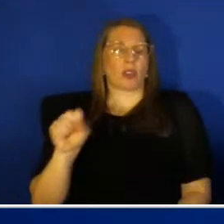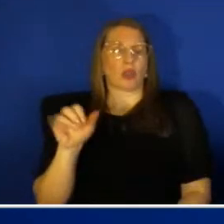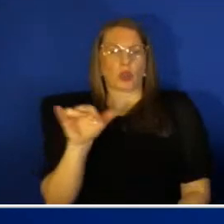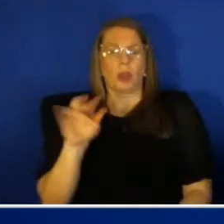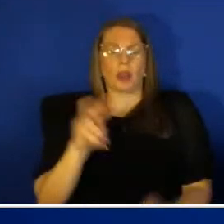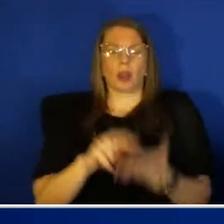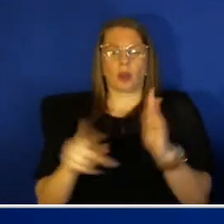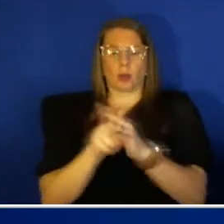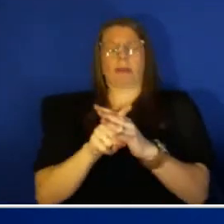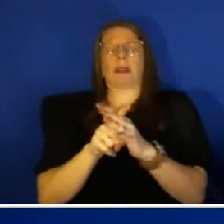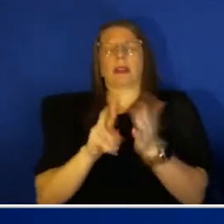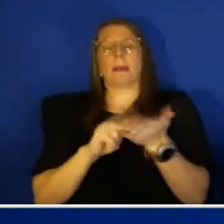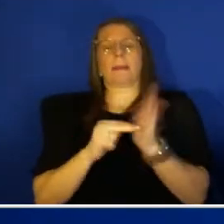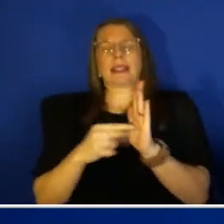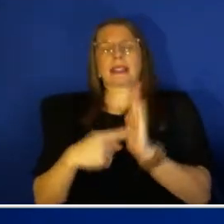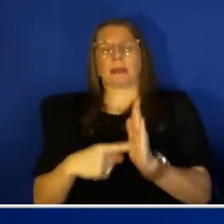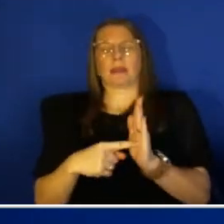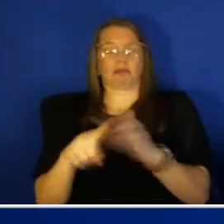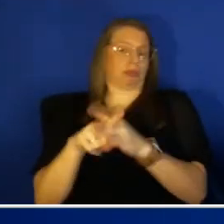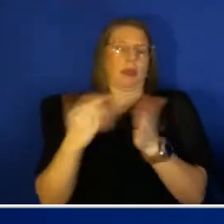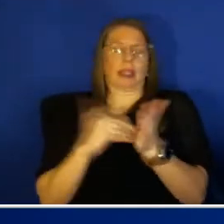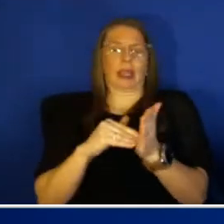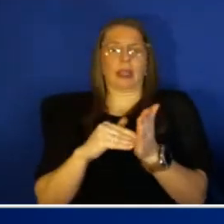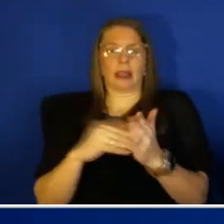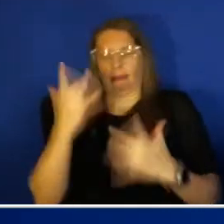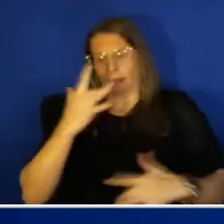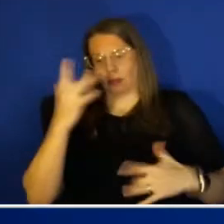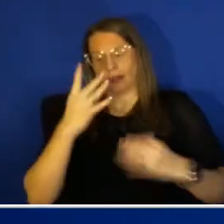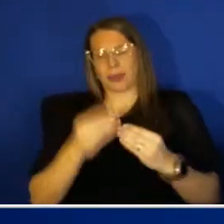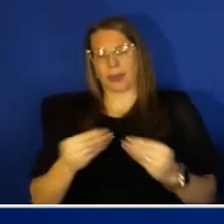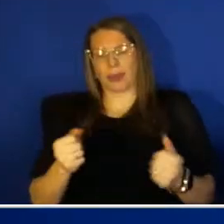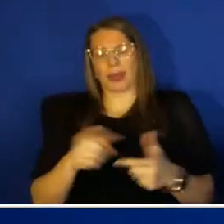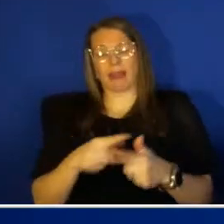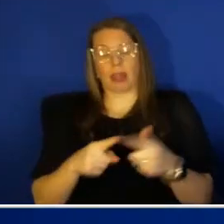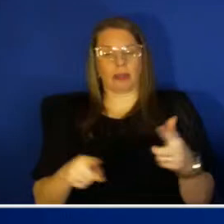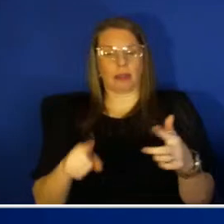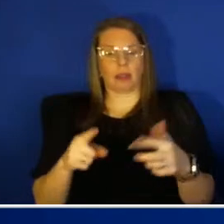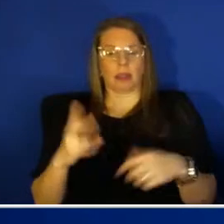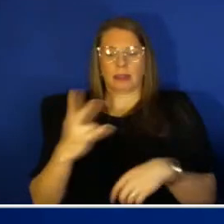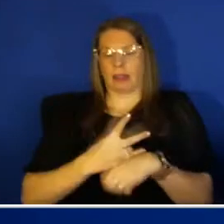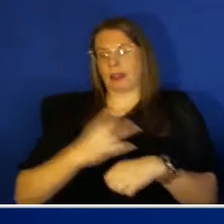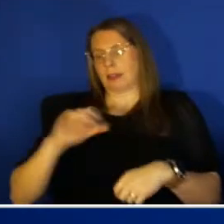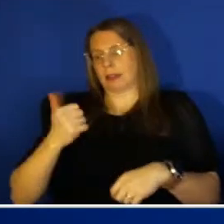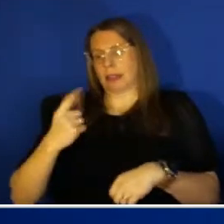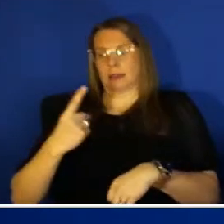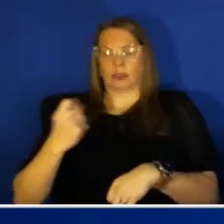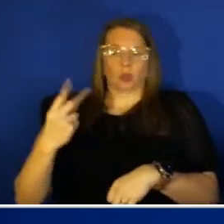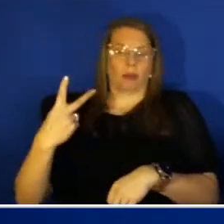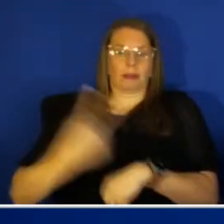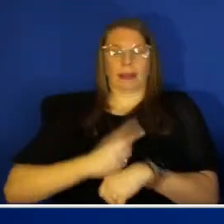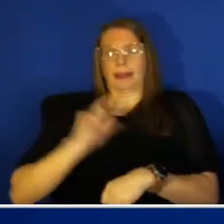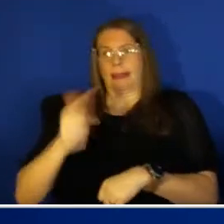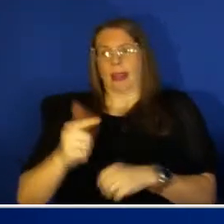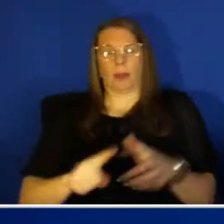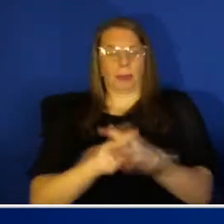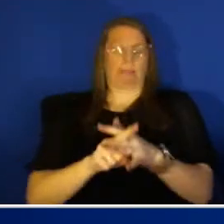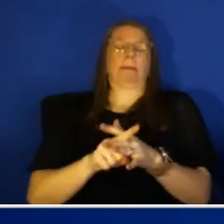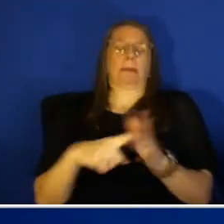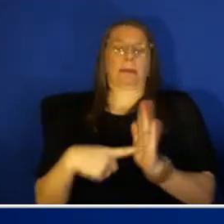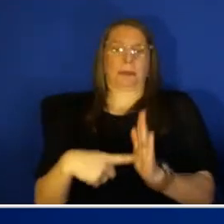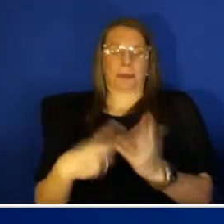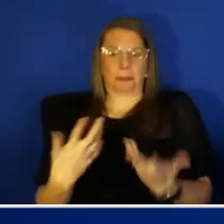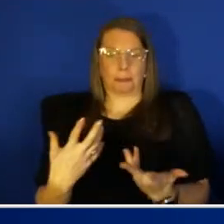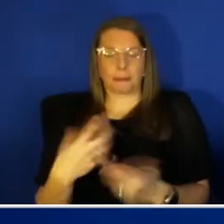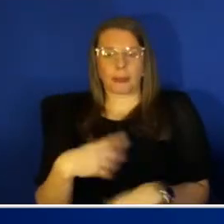in those symptoms. You have the illness, you get better, and then maybe 7, 10, 12 days later, you start to have symptoms again. You also